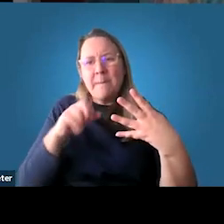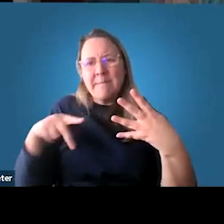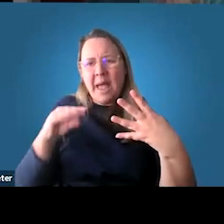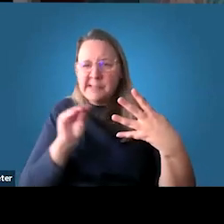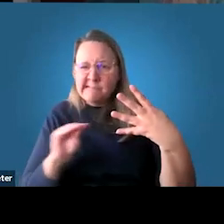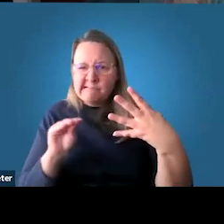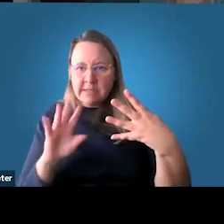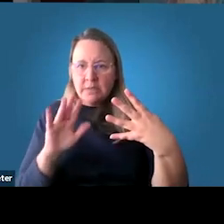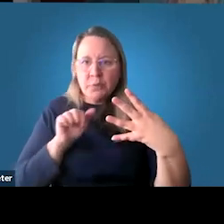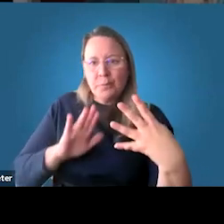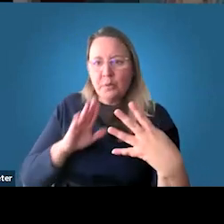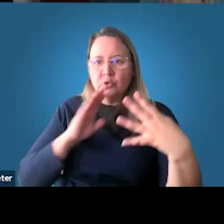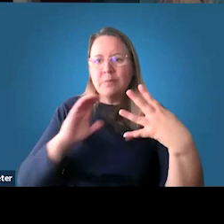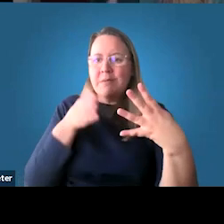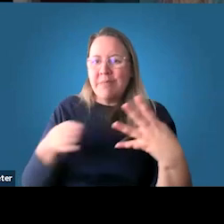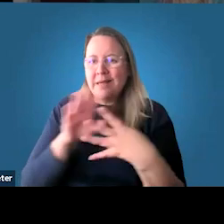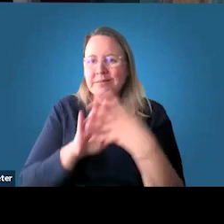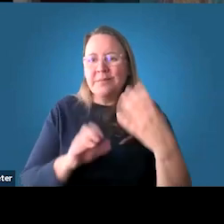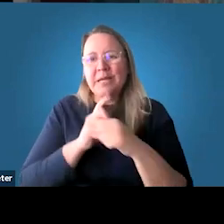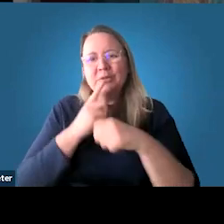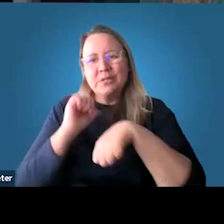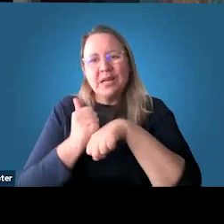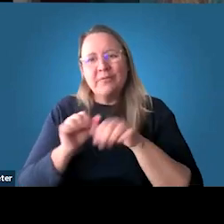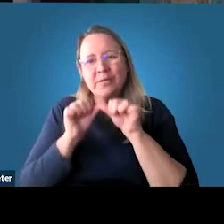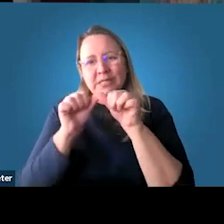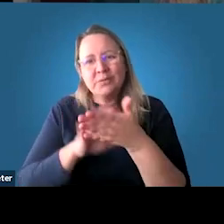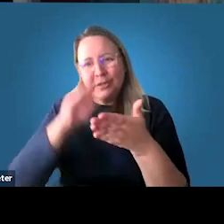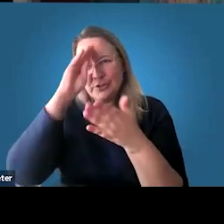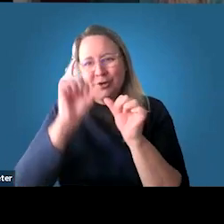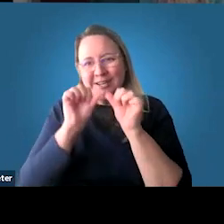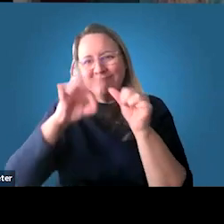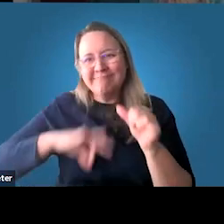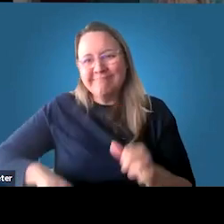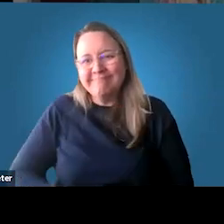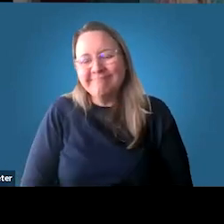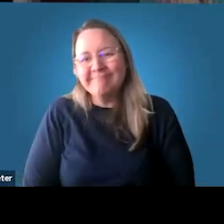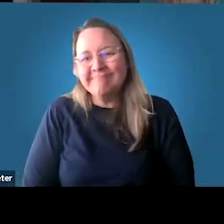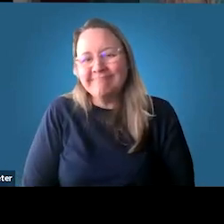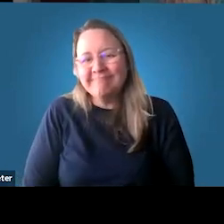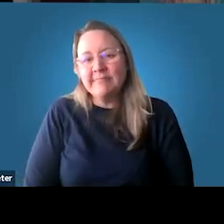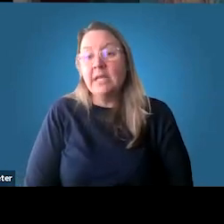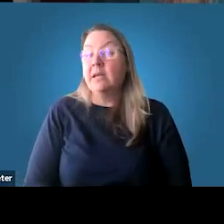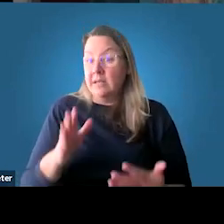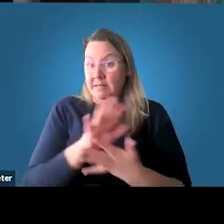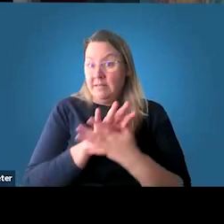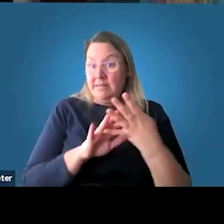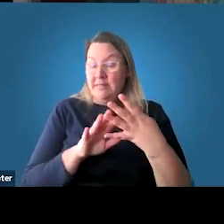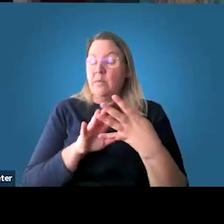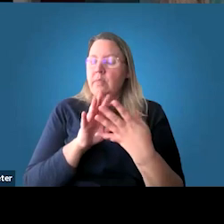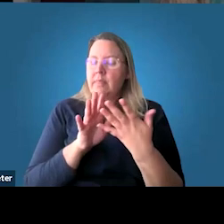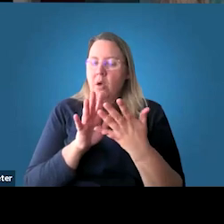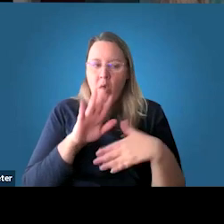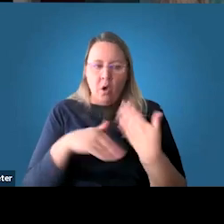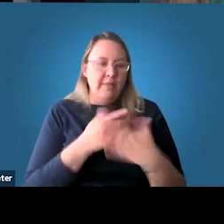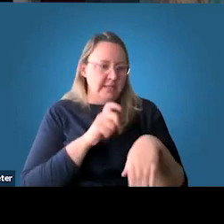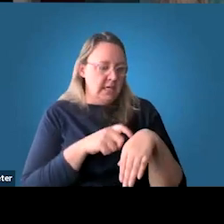approach in your communications plan so you're set up for continuous learning. Now, these are steps that are going to help ensure that the valuable